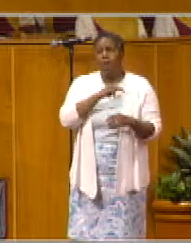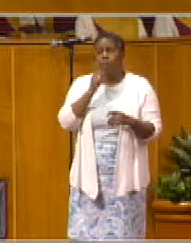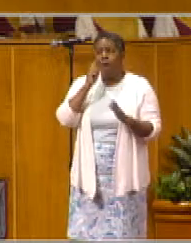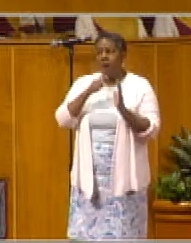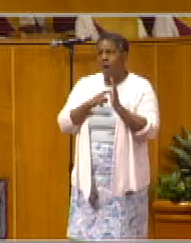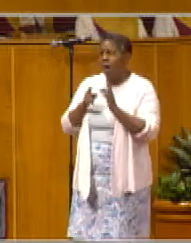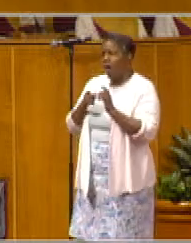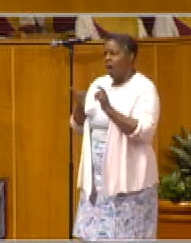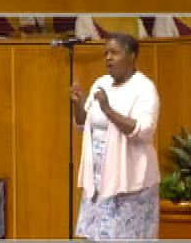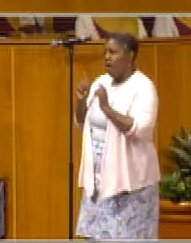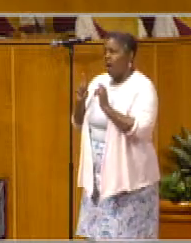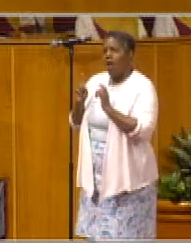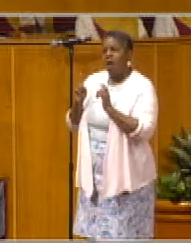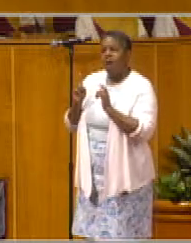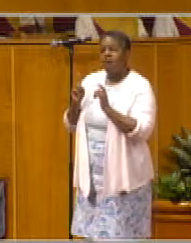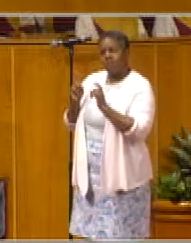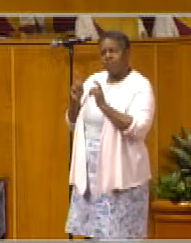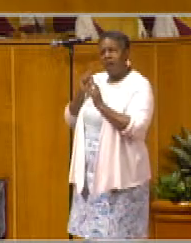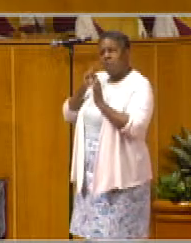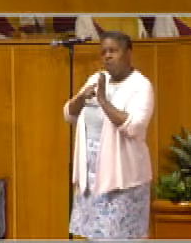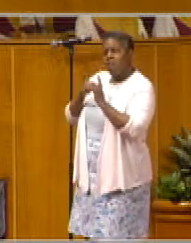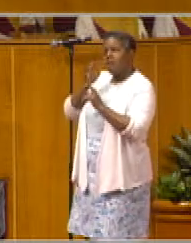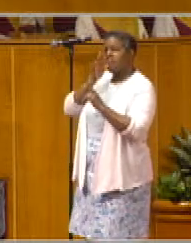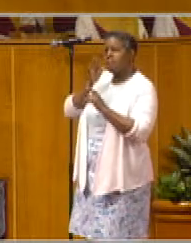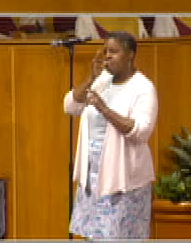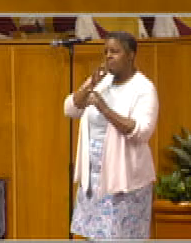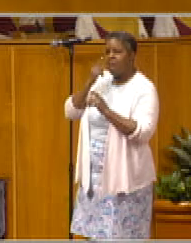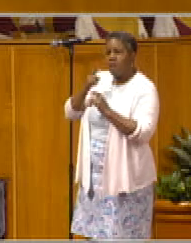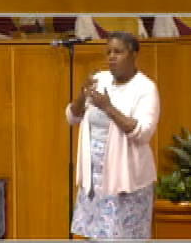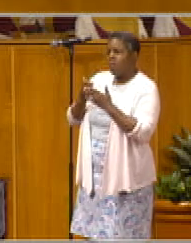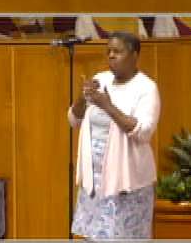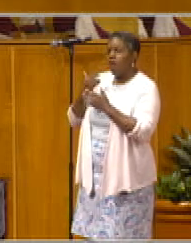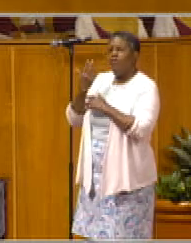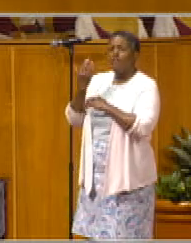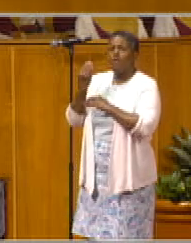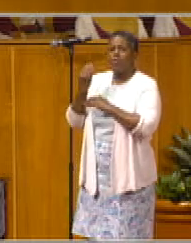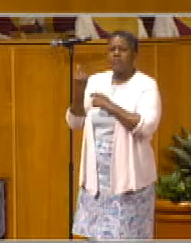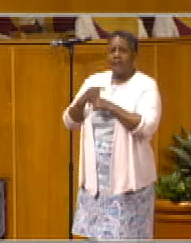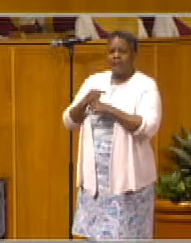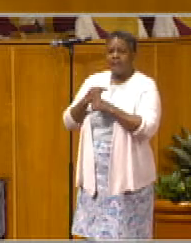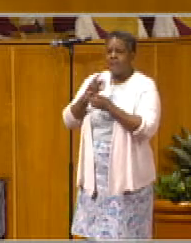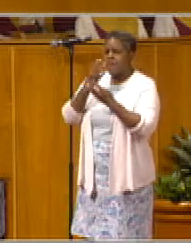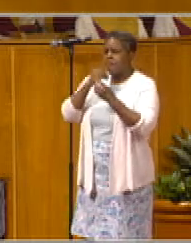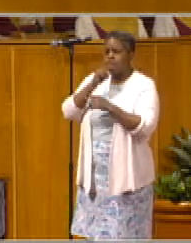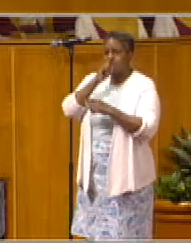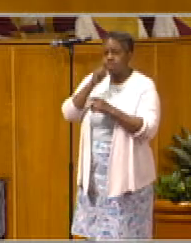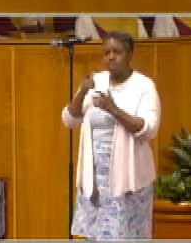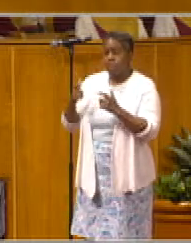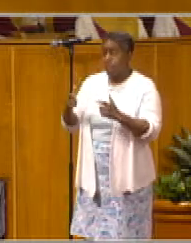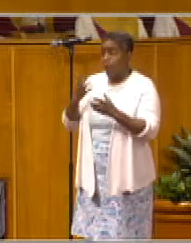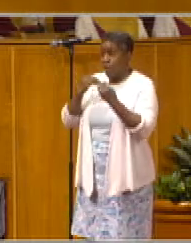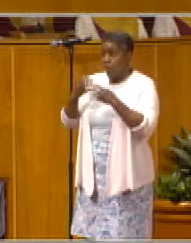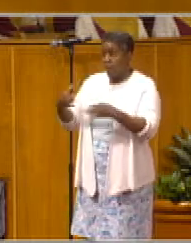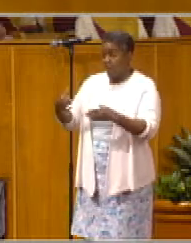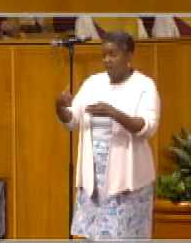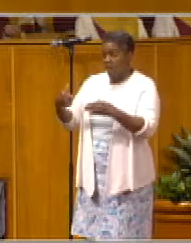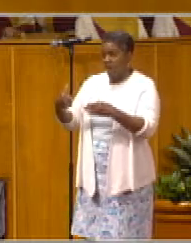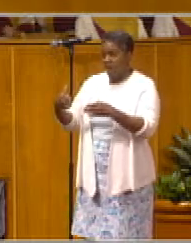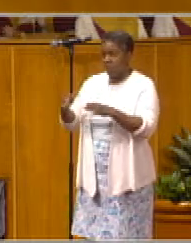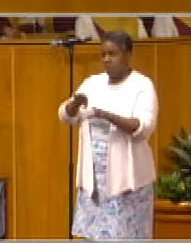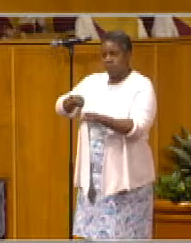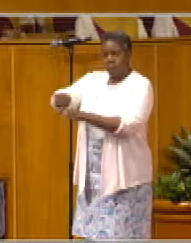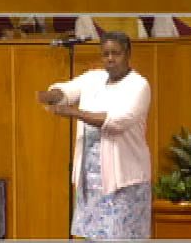ship have been fasting for 14 days. They have not eaten in